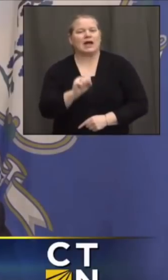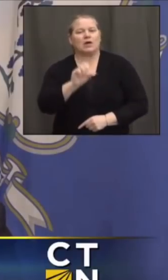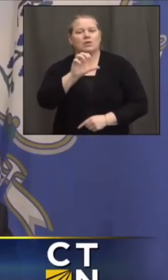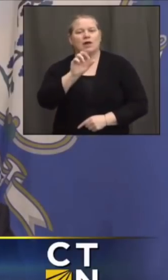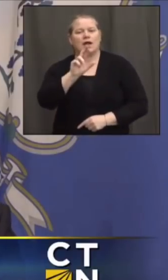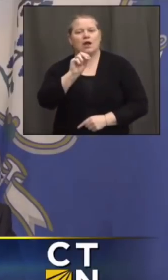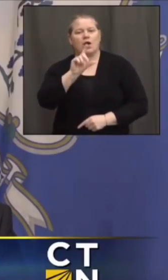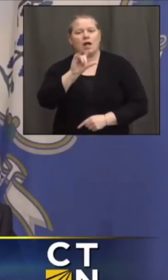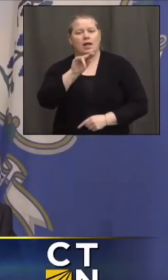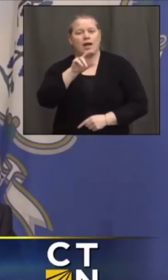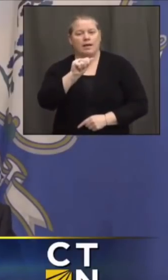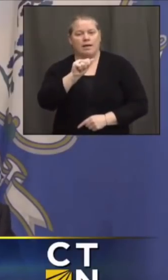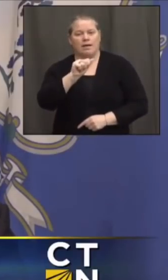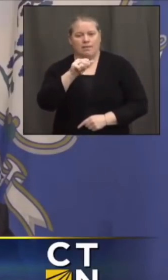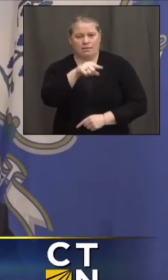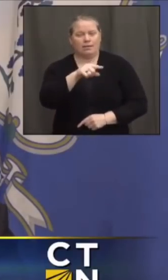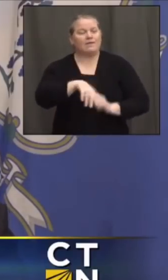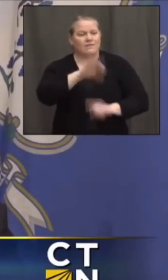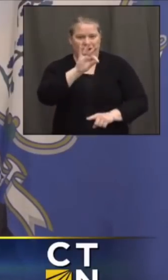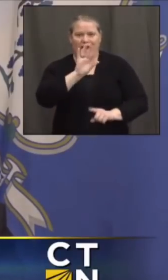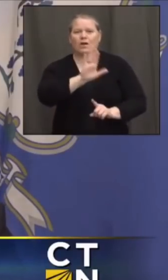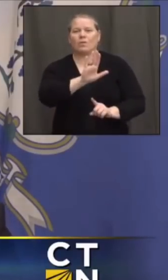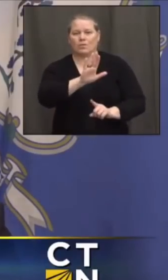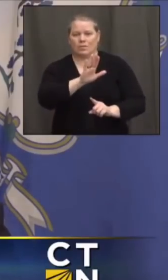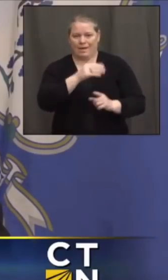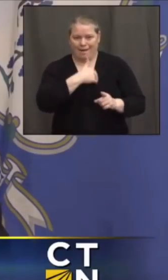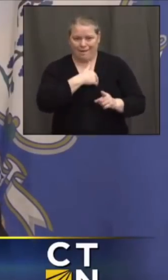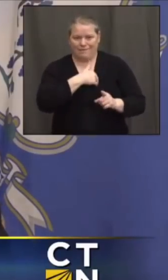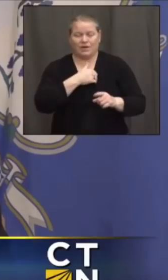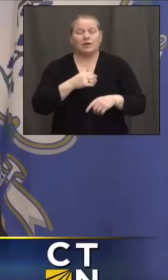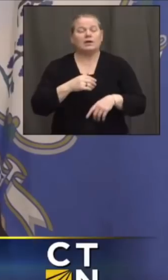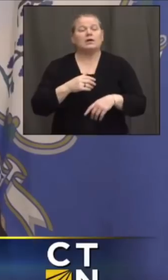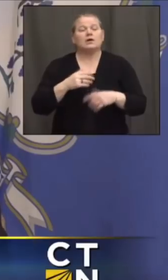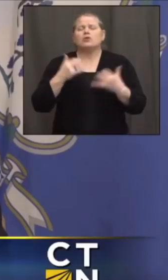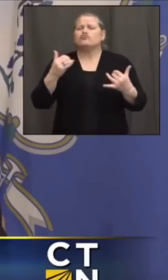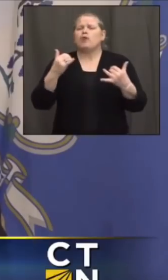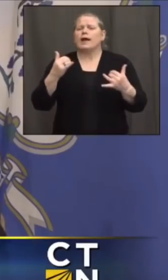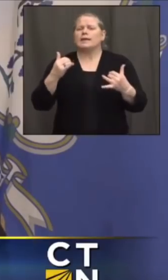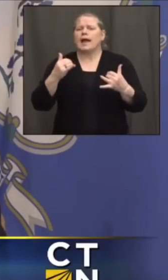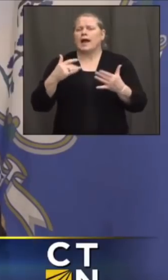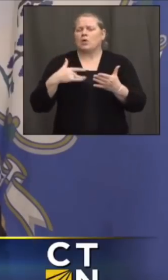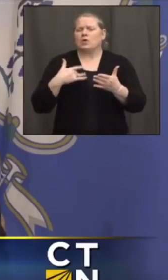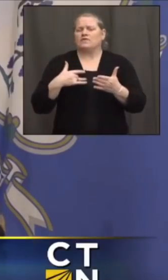our vaccines are going to be able to stay ahead of whatever risk there is there. Maybe it's